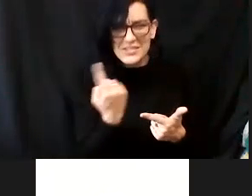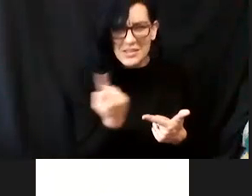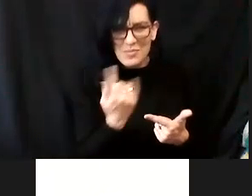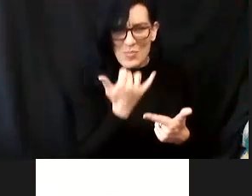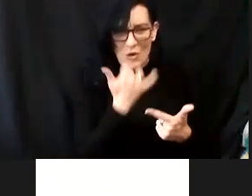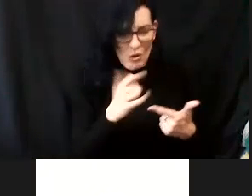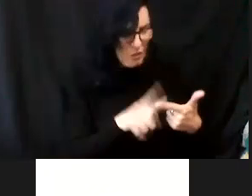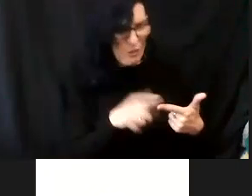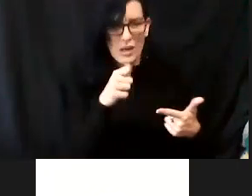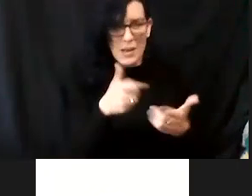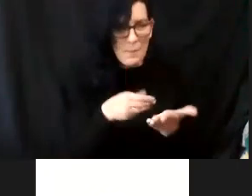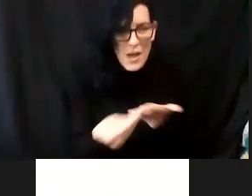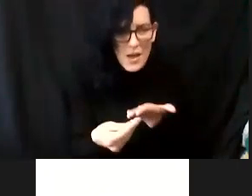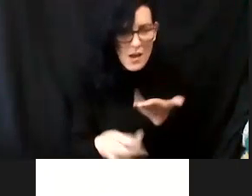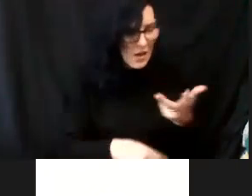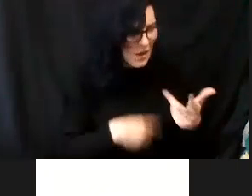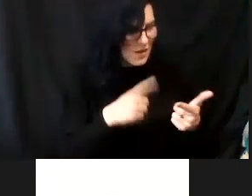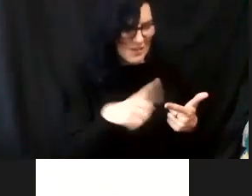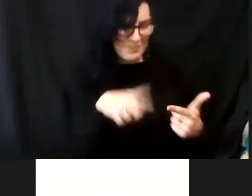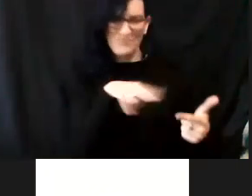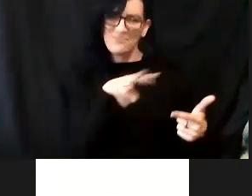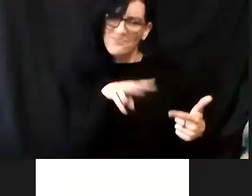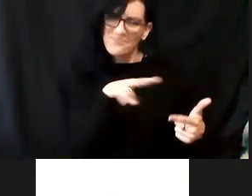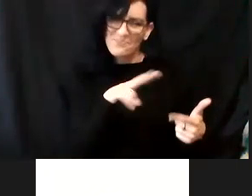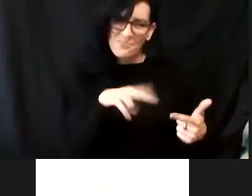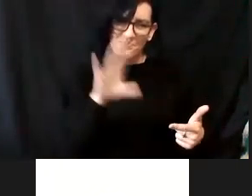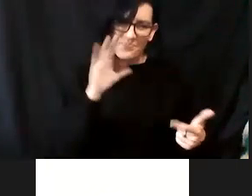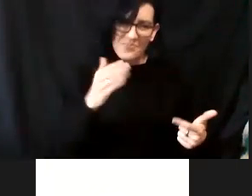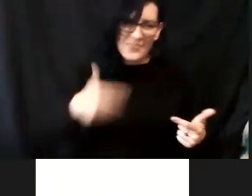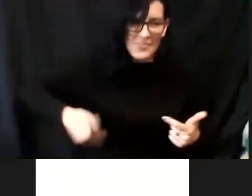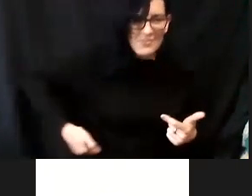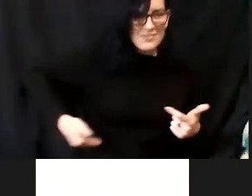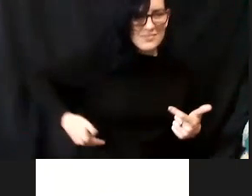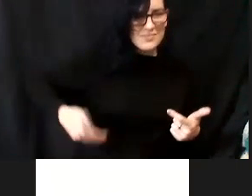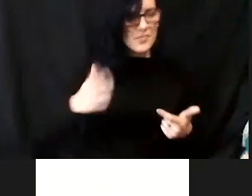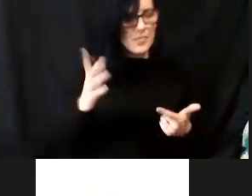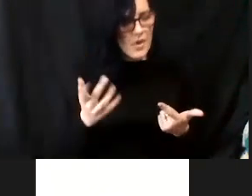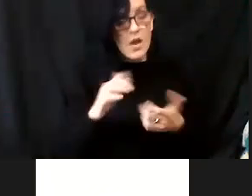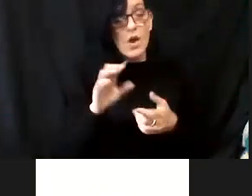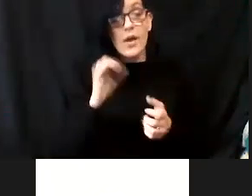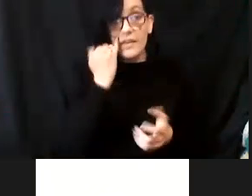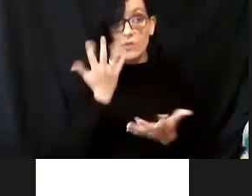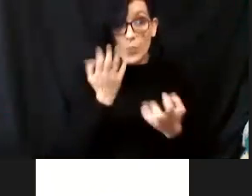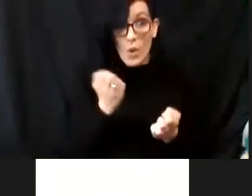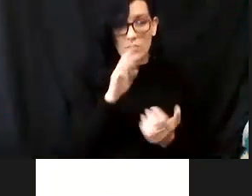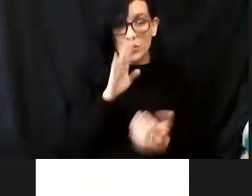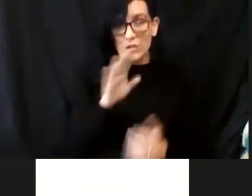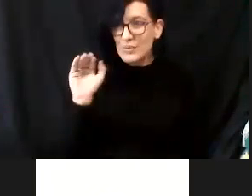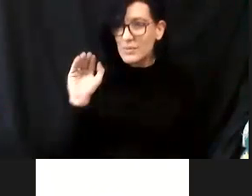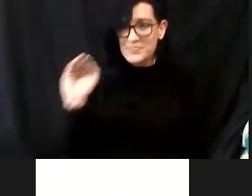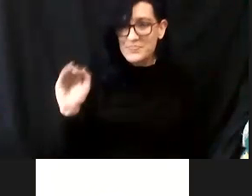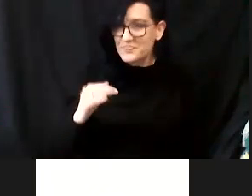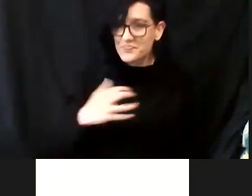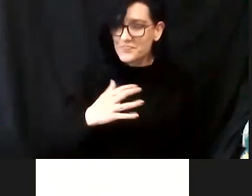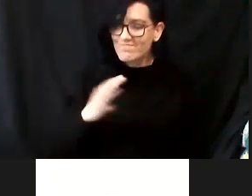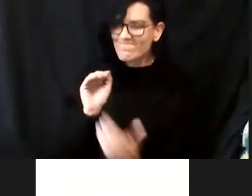accurate or is misleading, or there are things that you would want to dispute, how you can go about disputing that. So just because this has been flagged